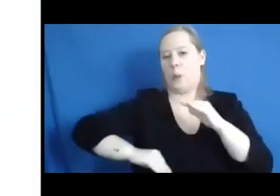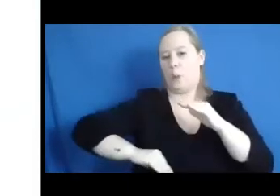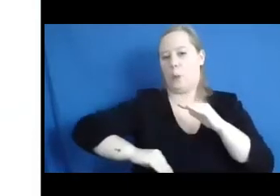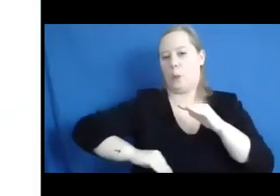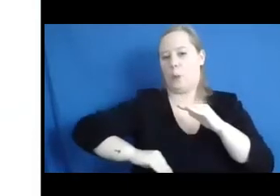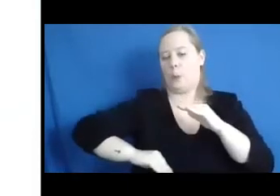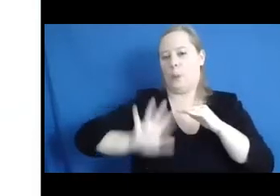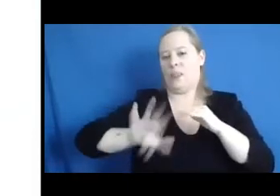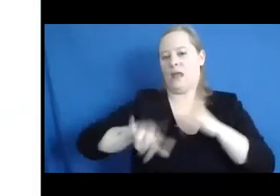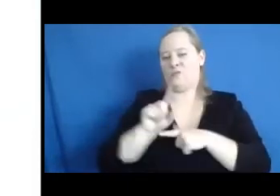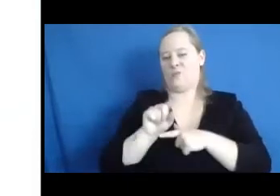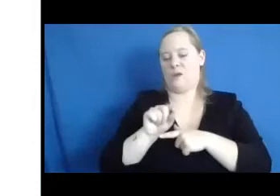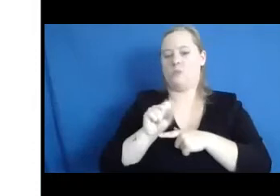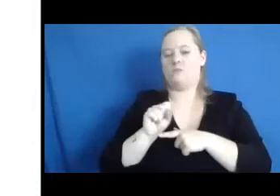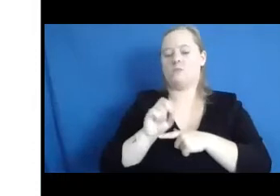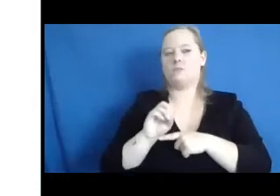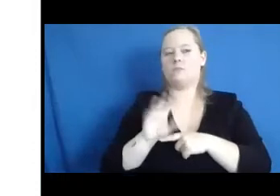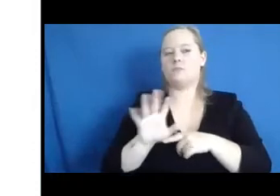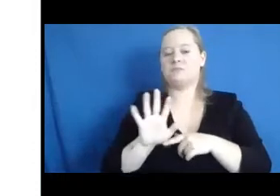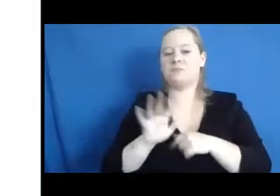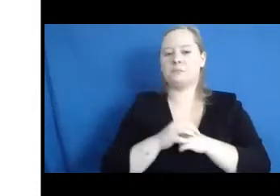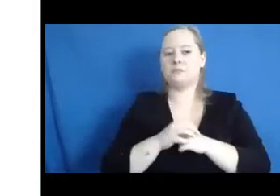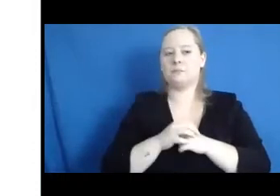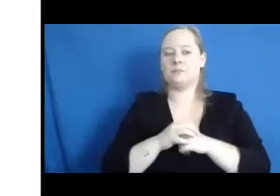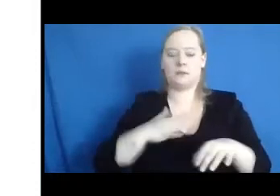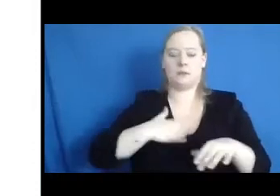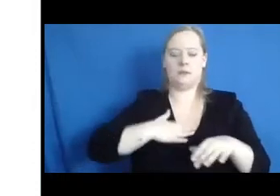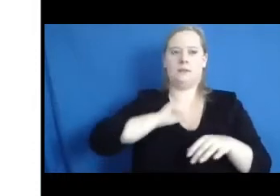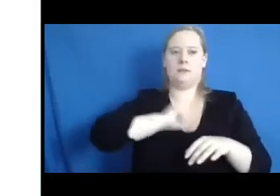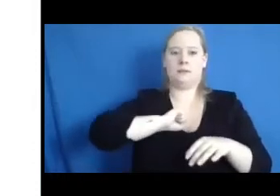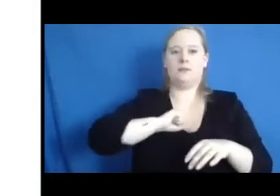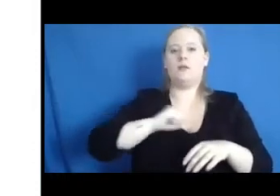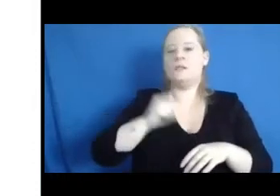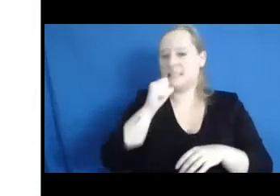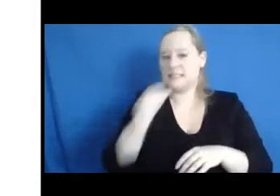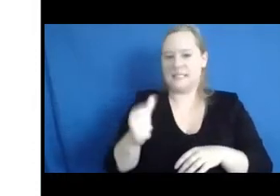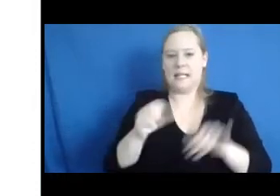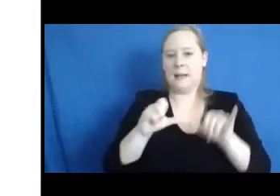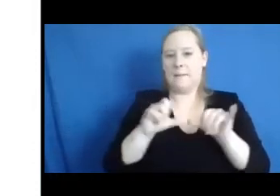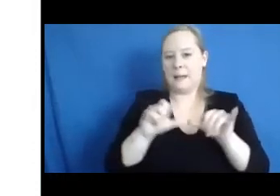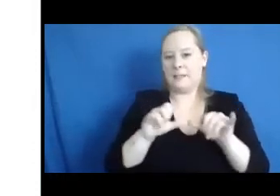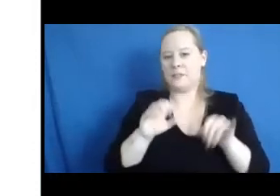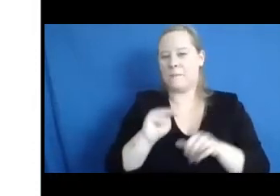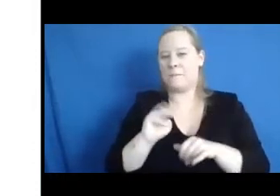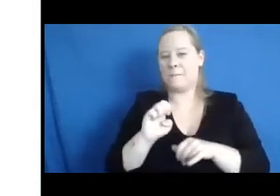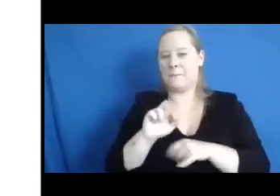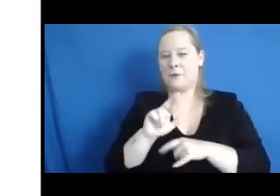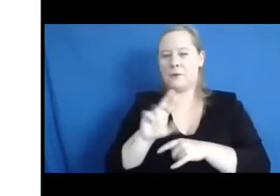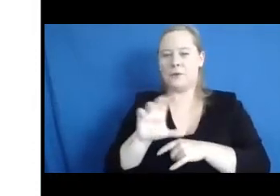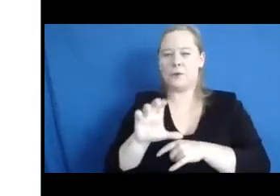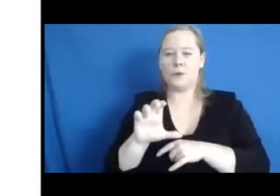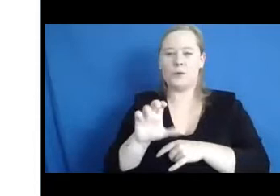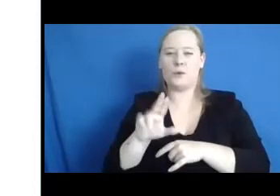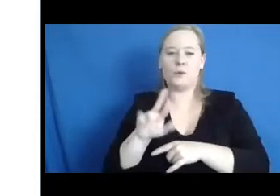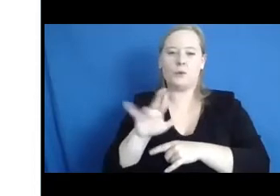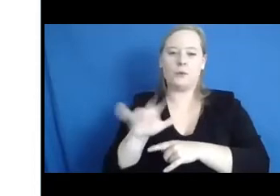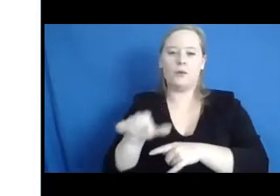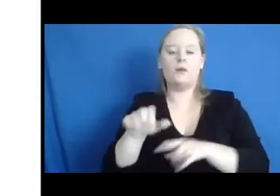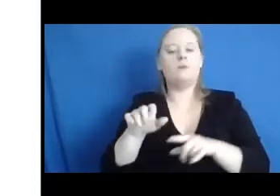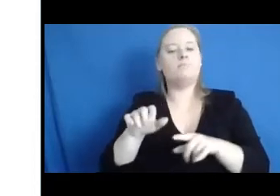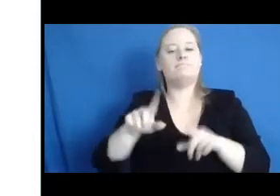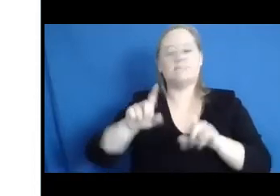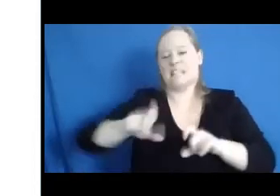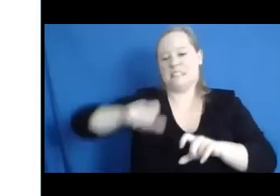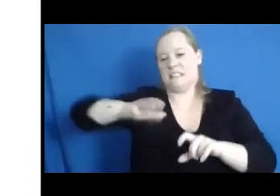didn't, we didn't measure mercury in Farmington Lake on these, but we will be doing that on some of the mobility experiments